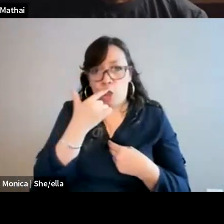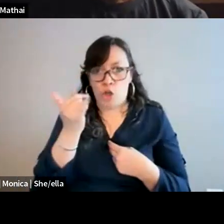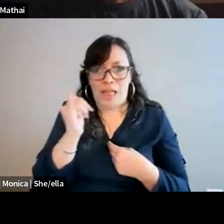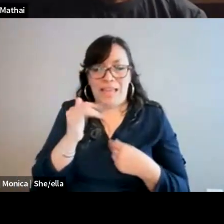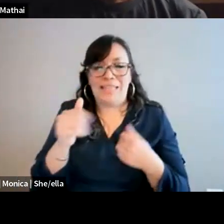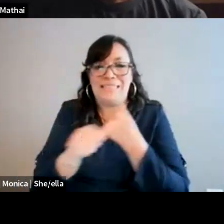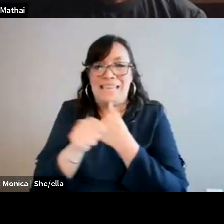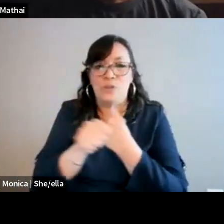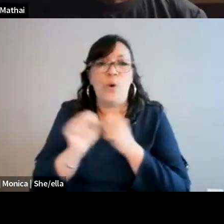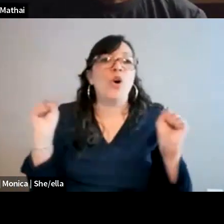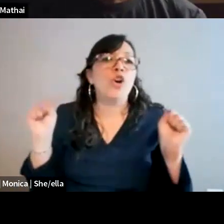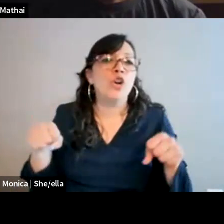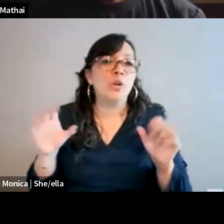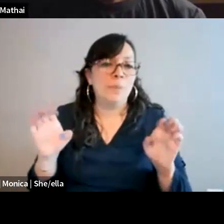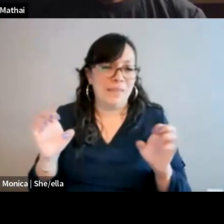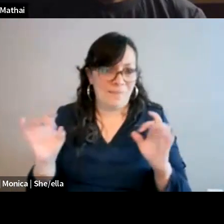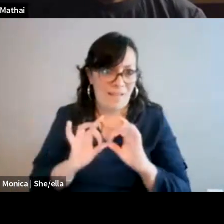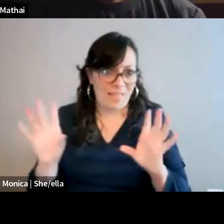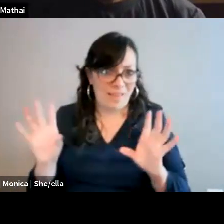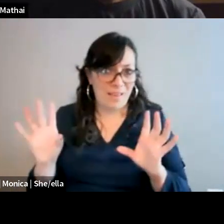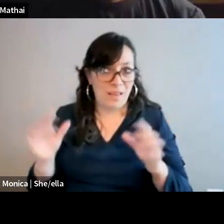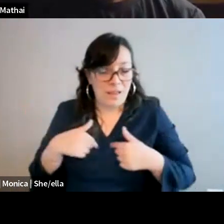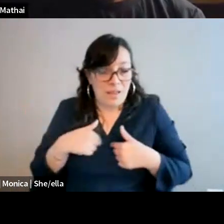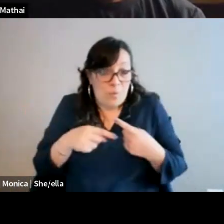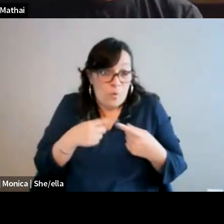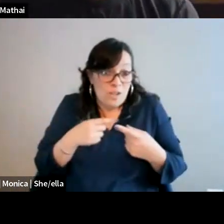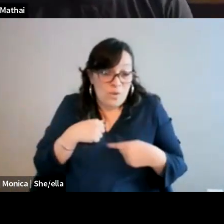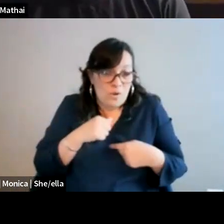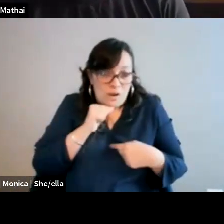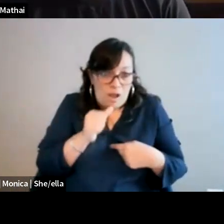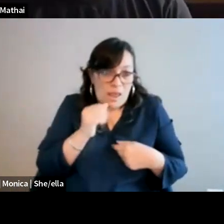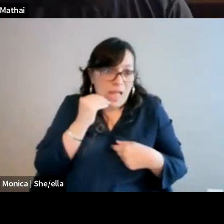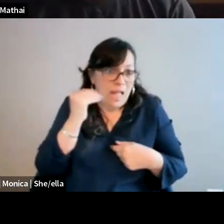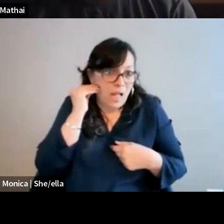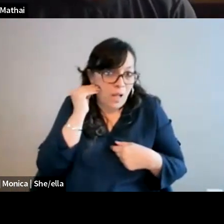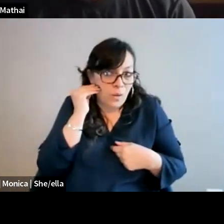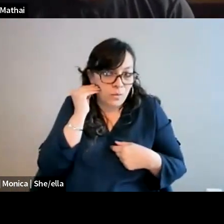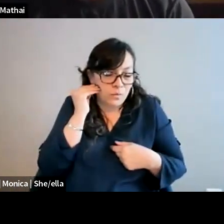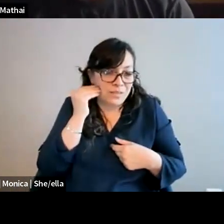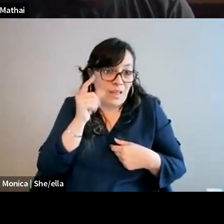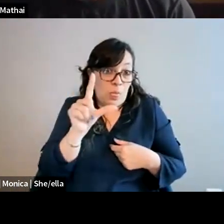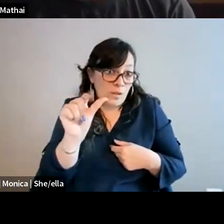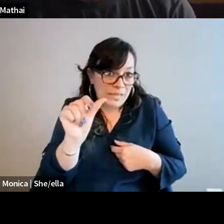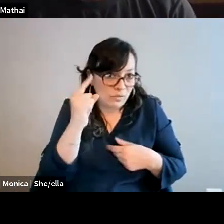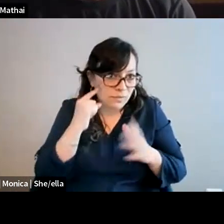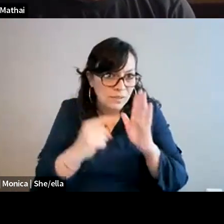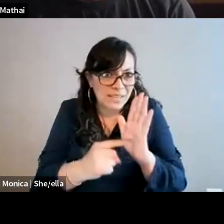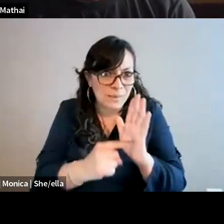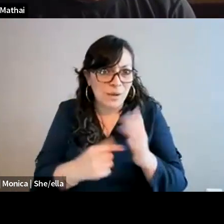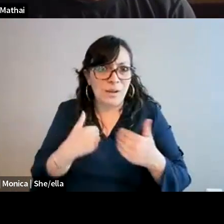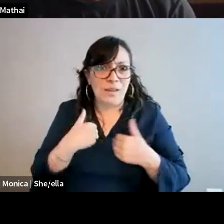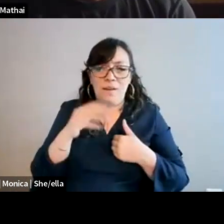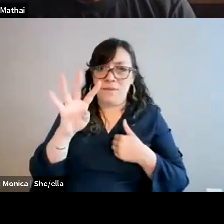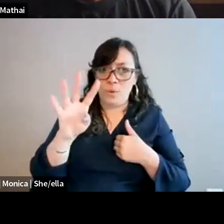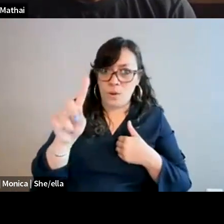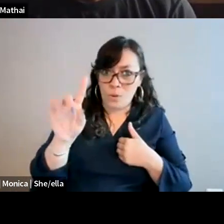violent. And that's when you are unhoused, particularly in Los Angeles, because of the nature how they can do 4118,